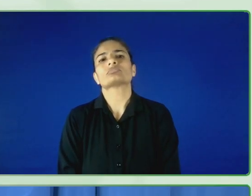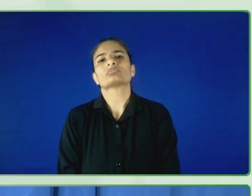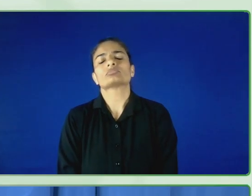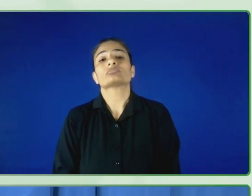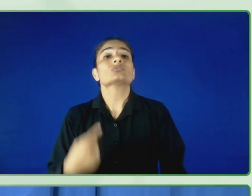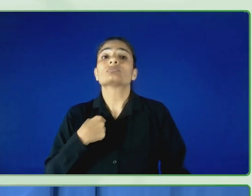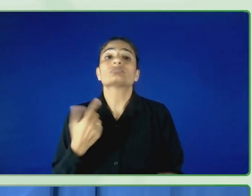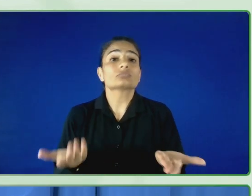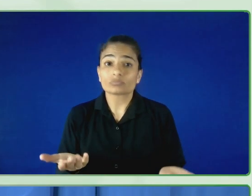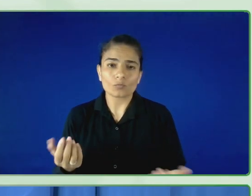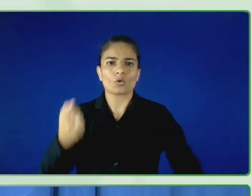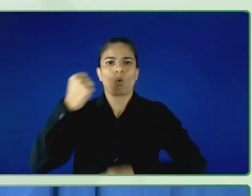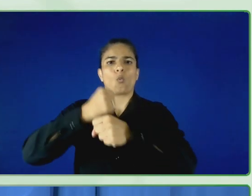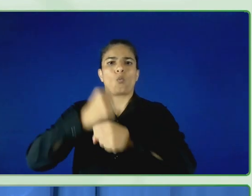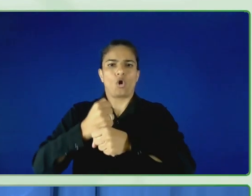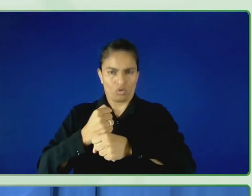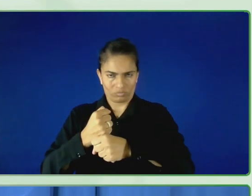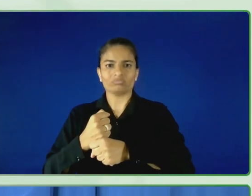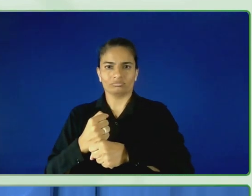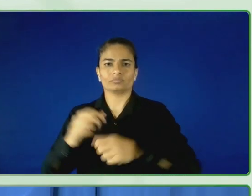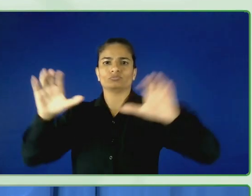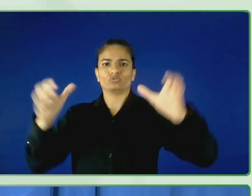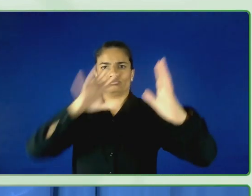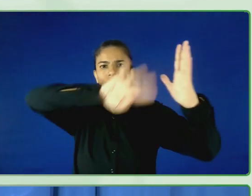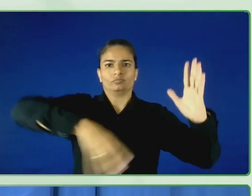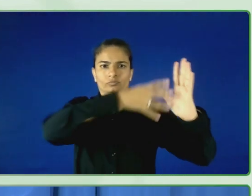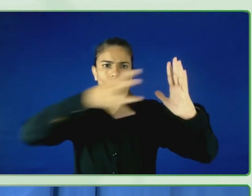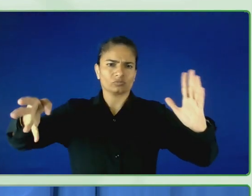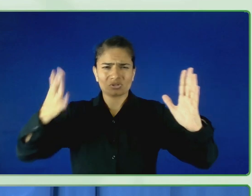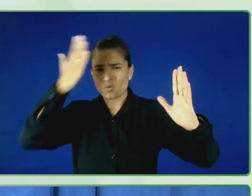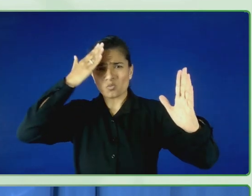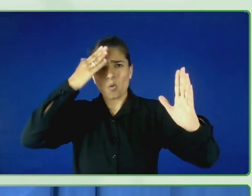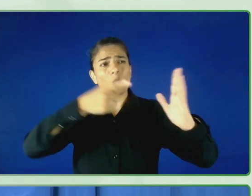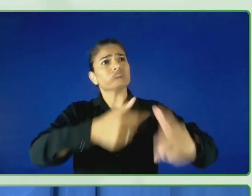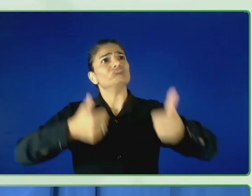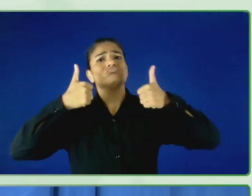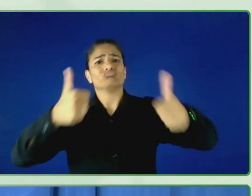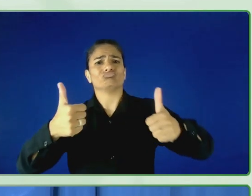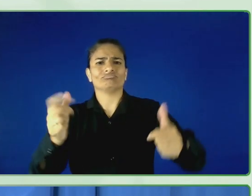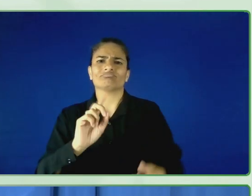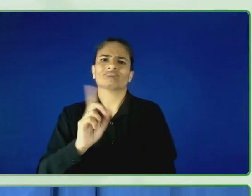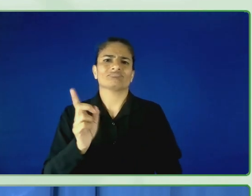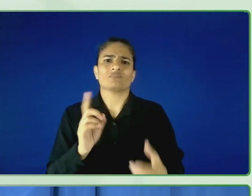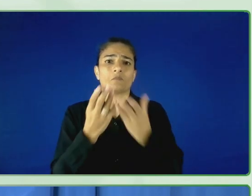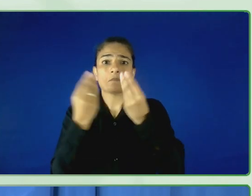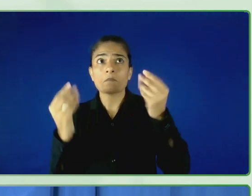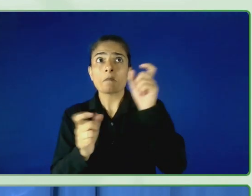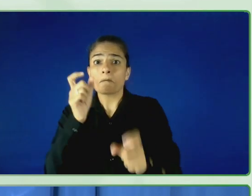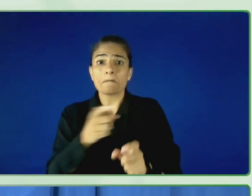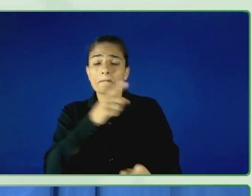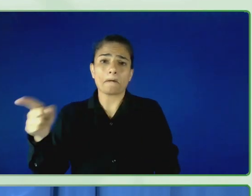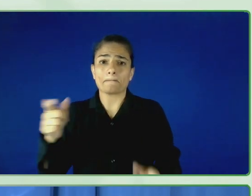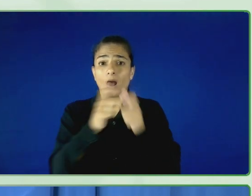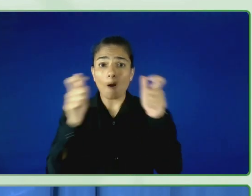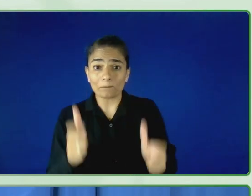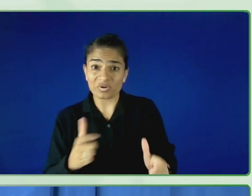with. And we discovered that we needed to work with the culture first, and once we